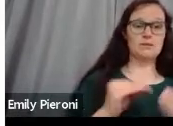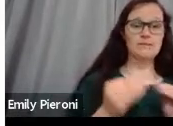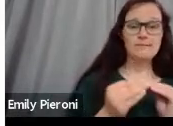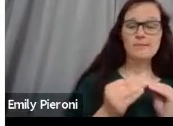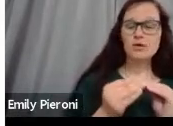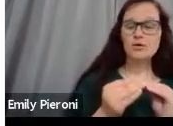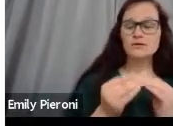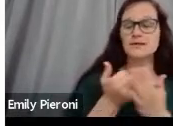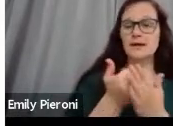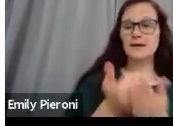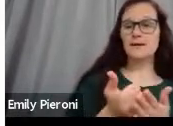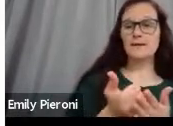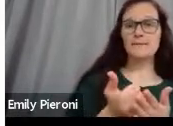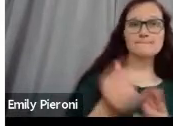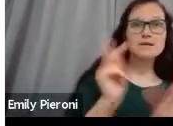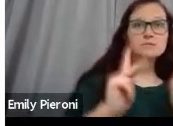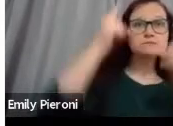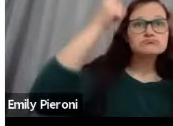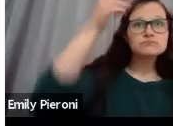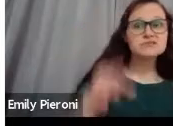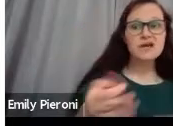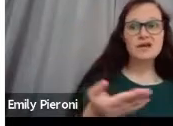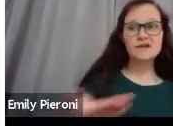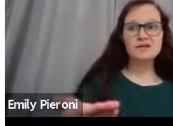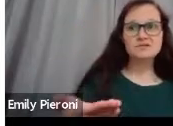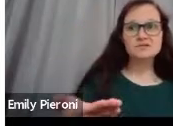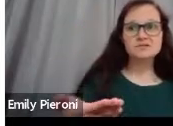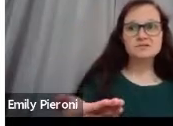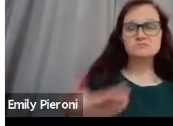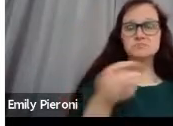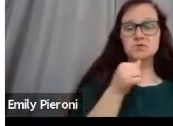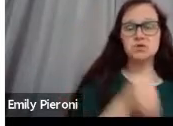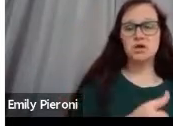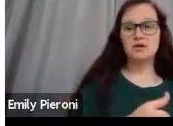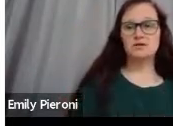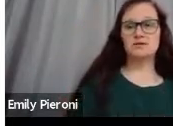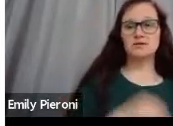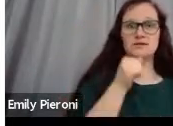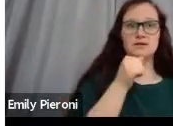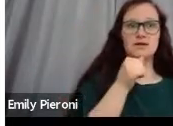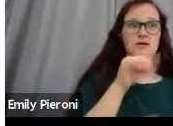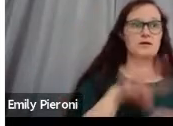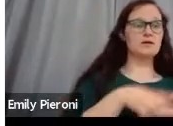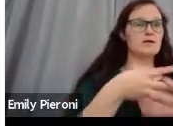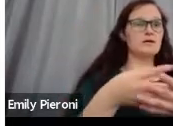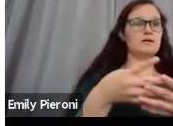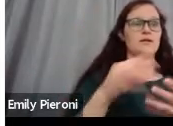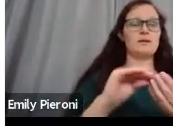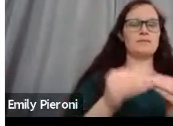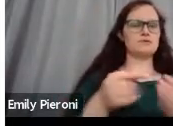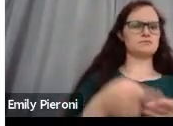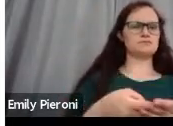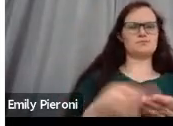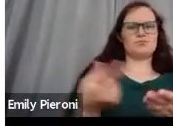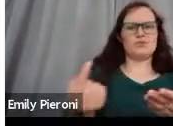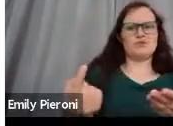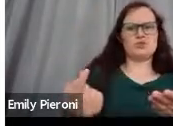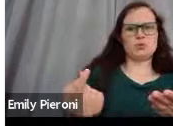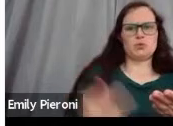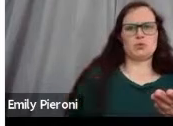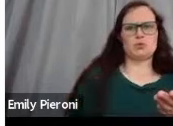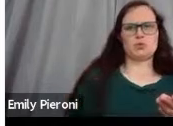implementable, not something that you just look at and put in a drawer. What can you do with this data?